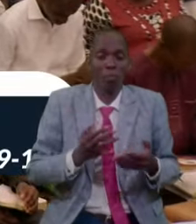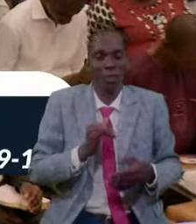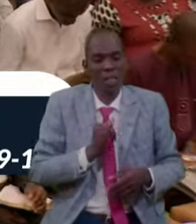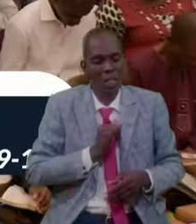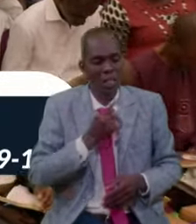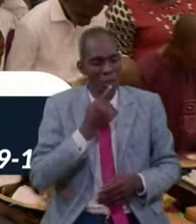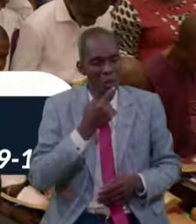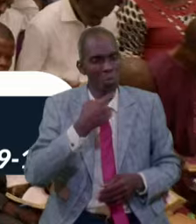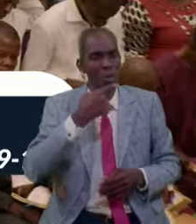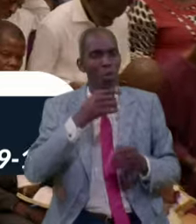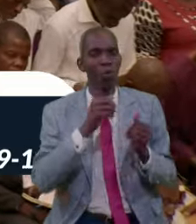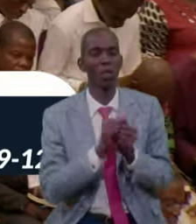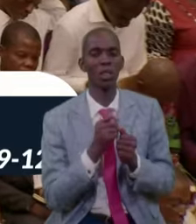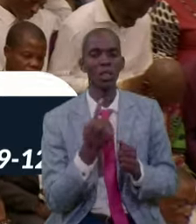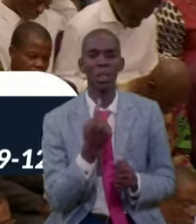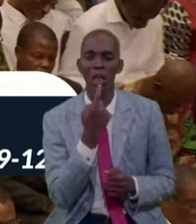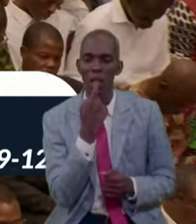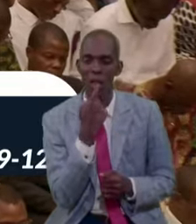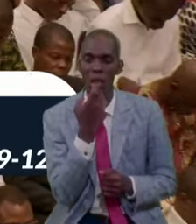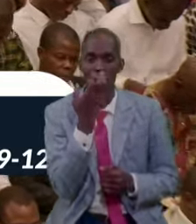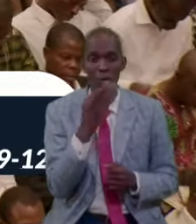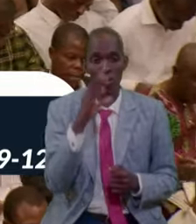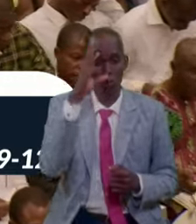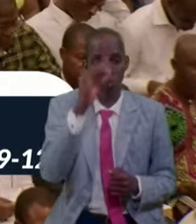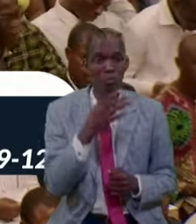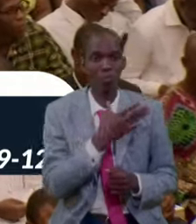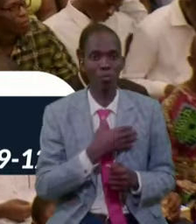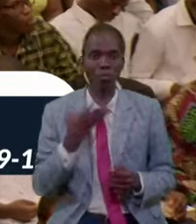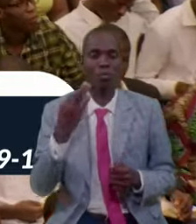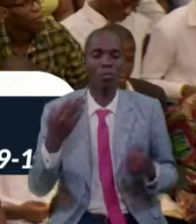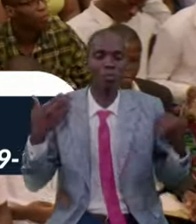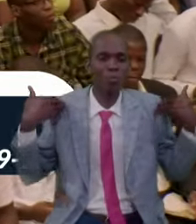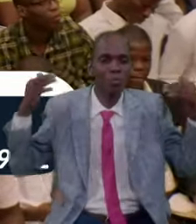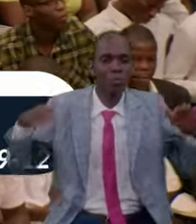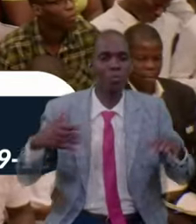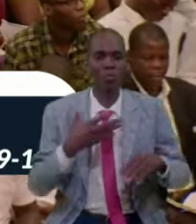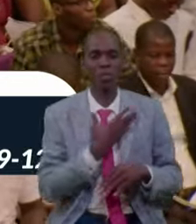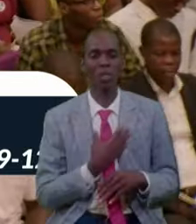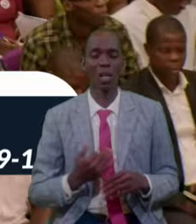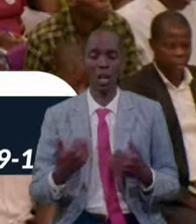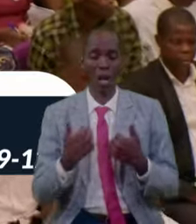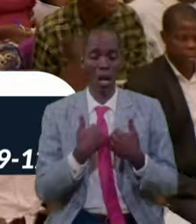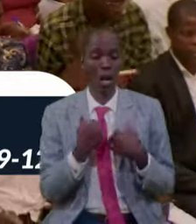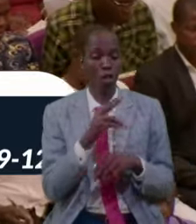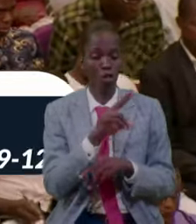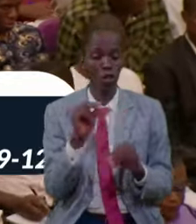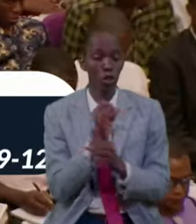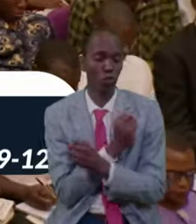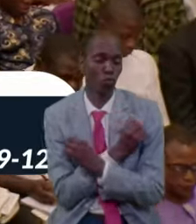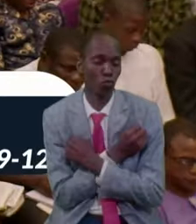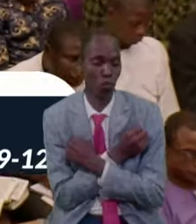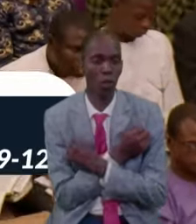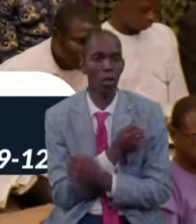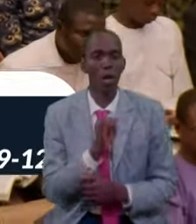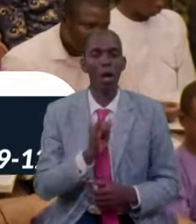the tongues of men and of angels, and have not charity, I am